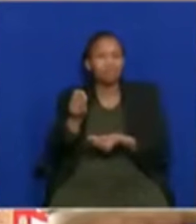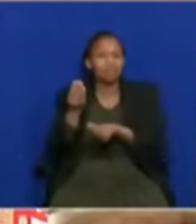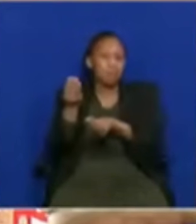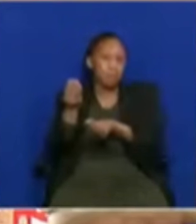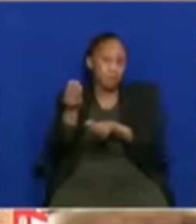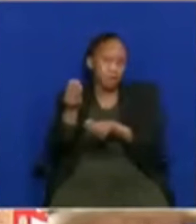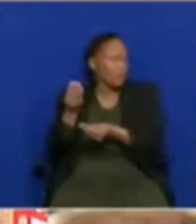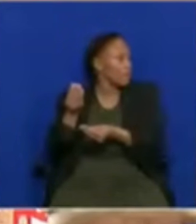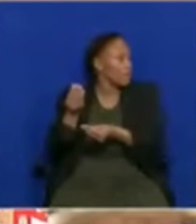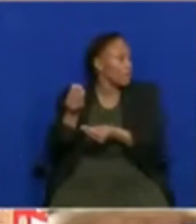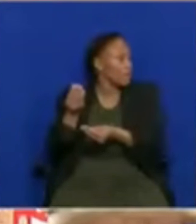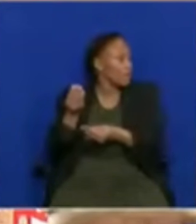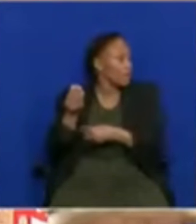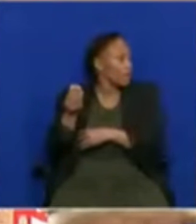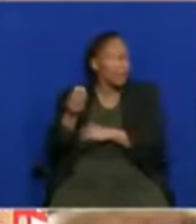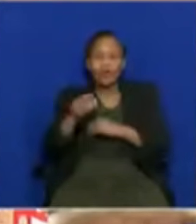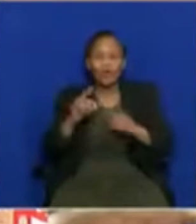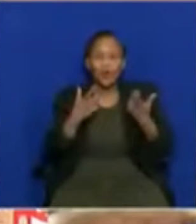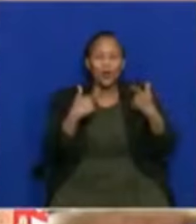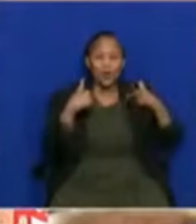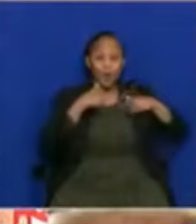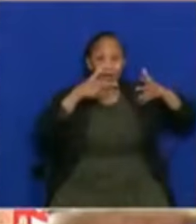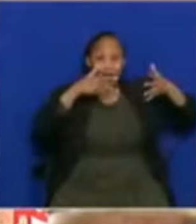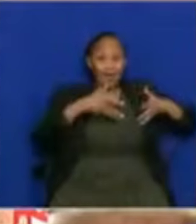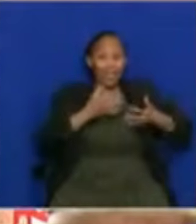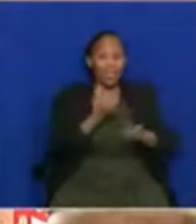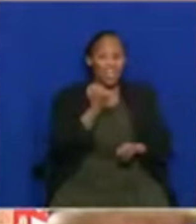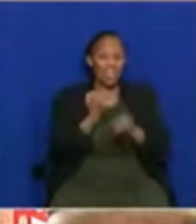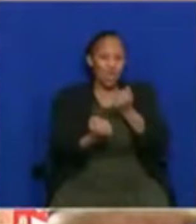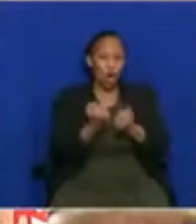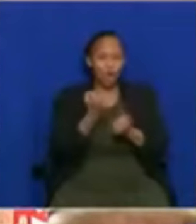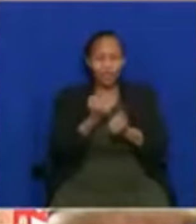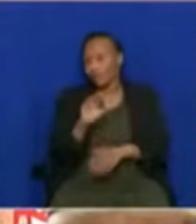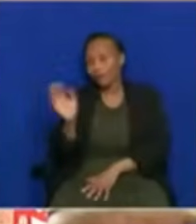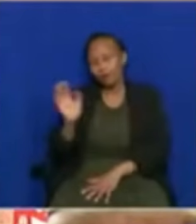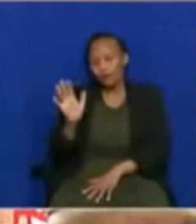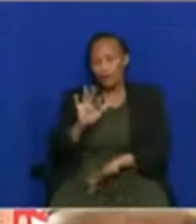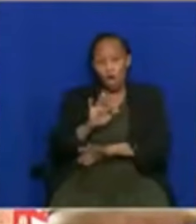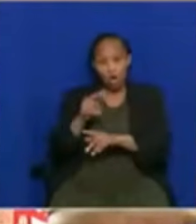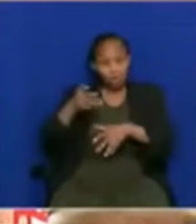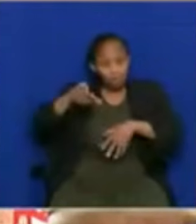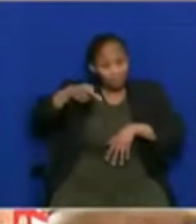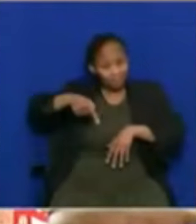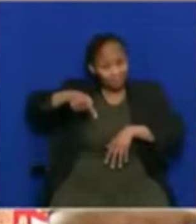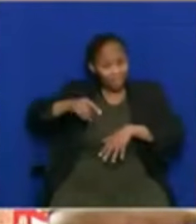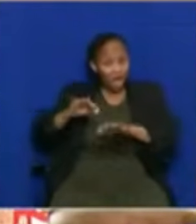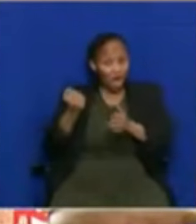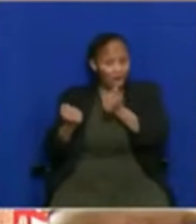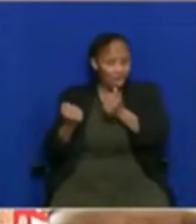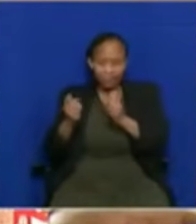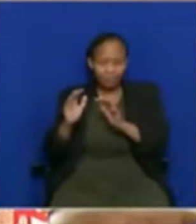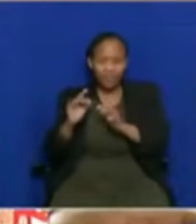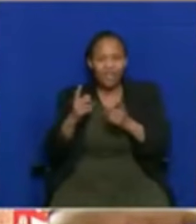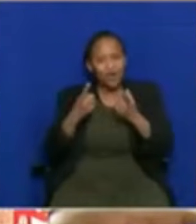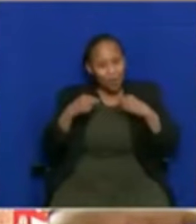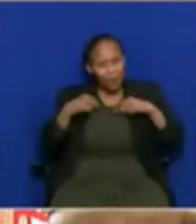not court. My apologies. My apologies. We're in the hands of the